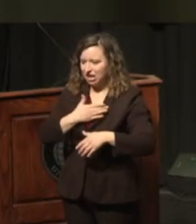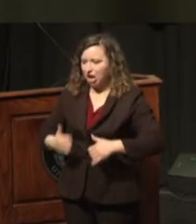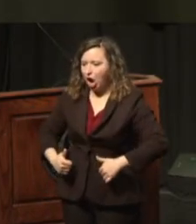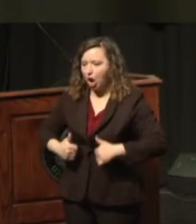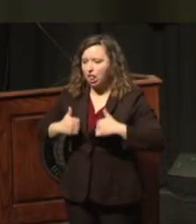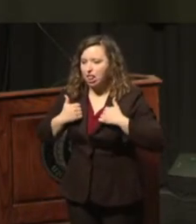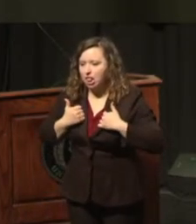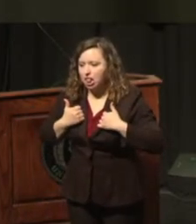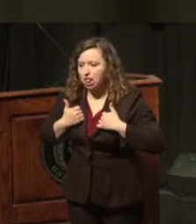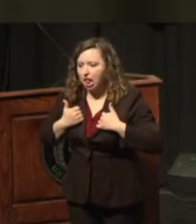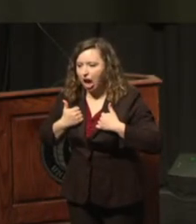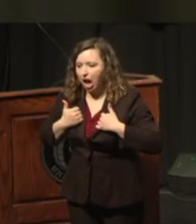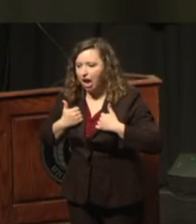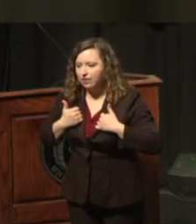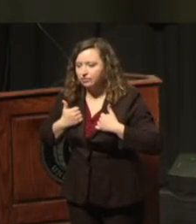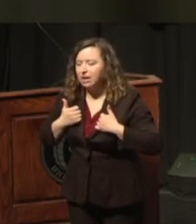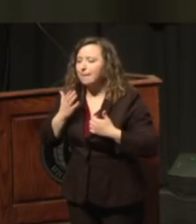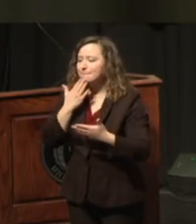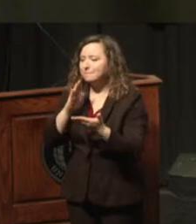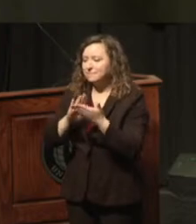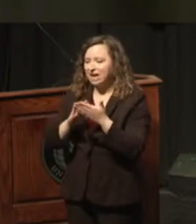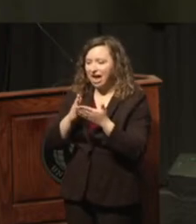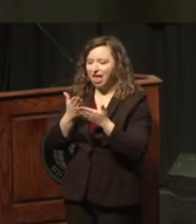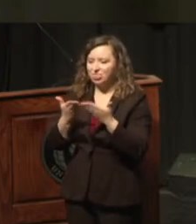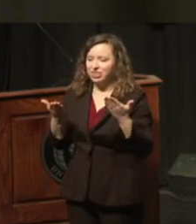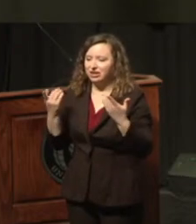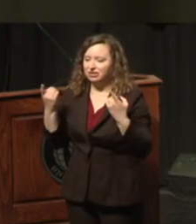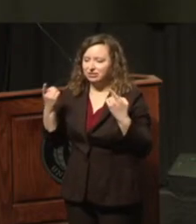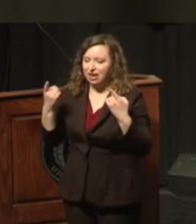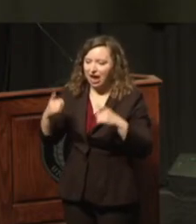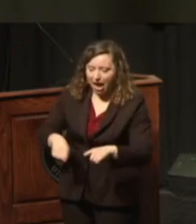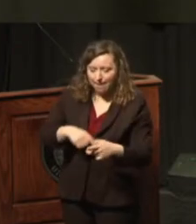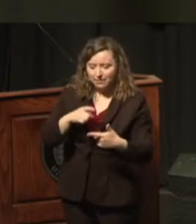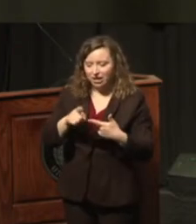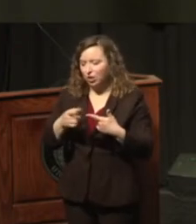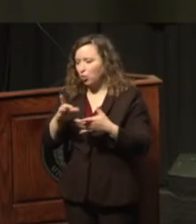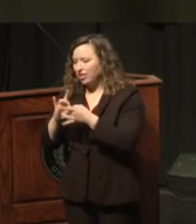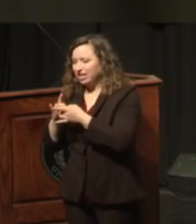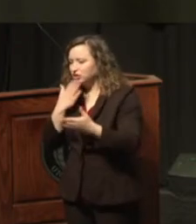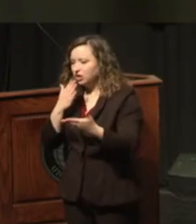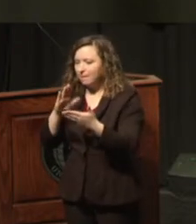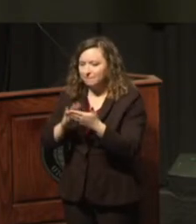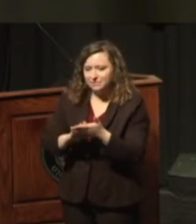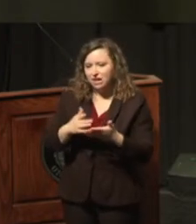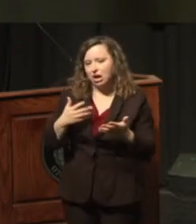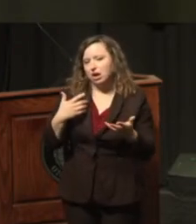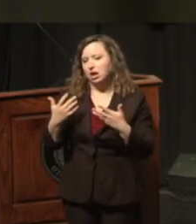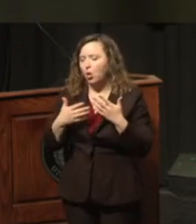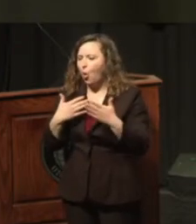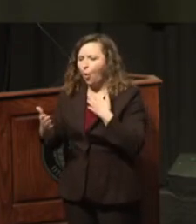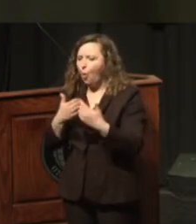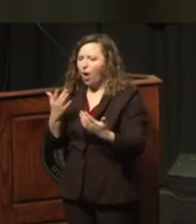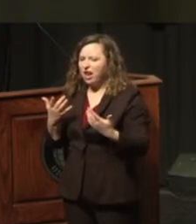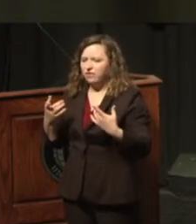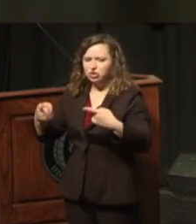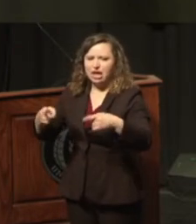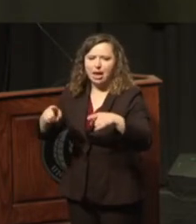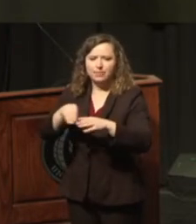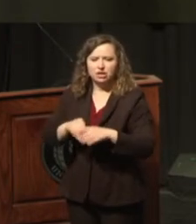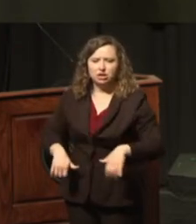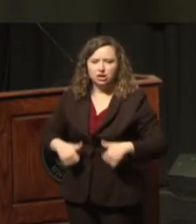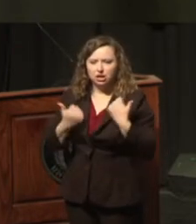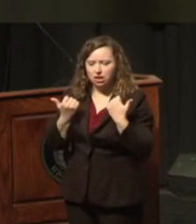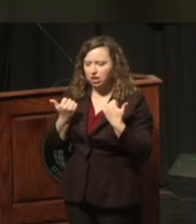bad back, bum knee, bad relationship, death in the family, right? Anything, whatever it is, no